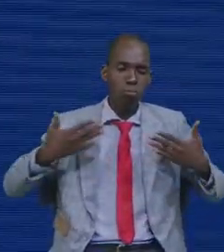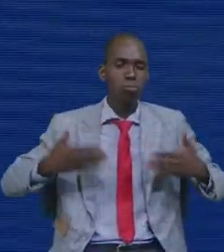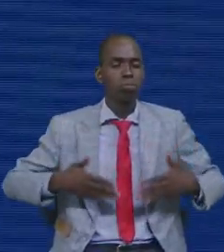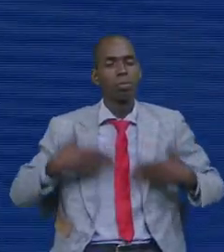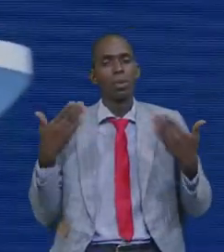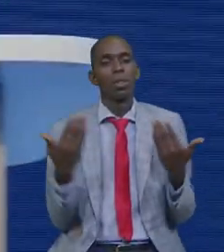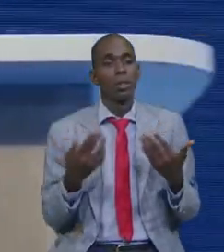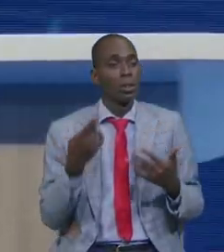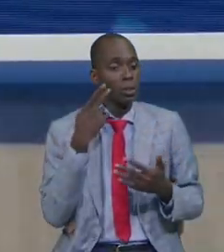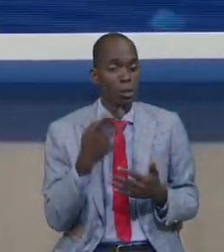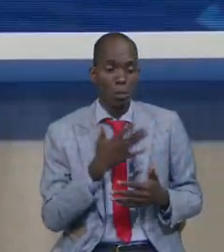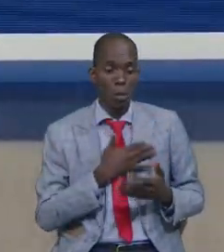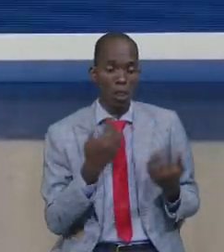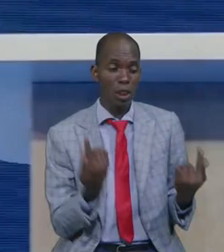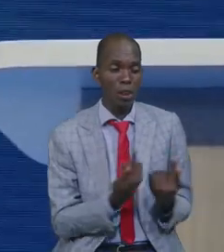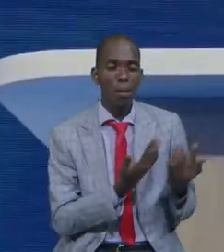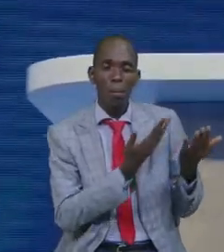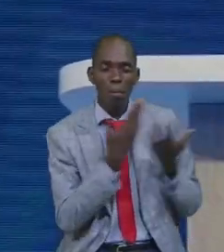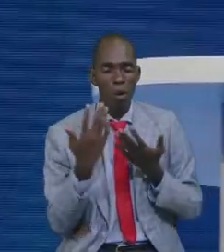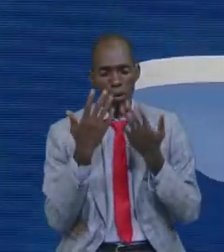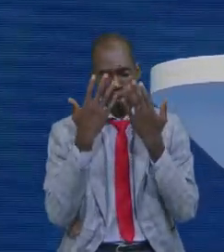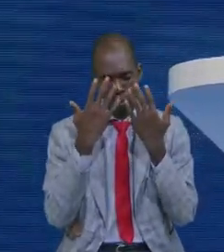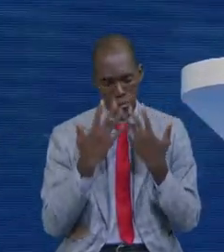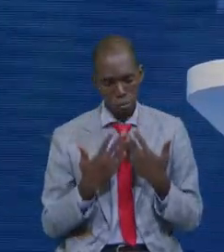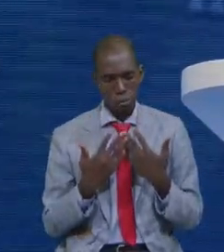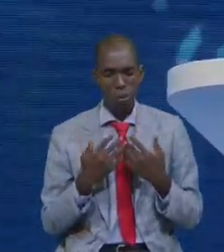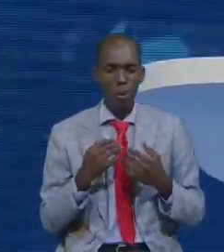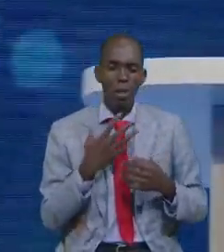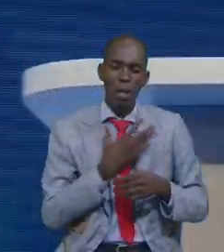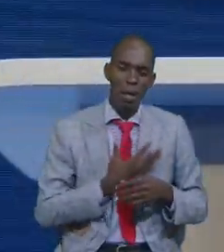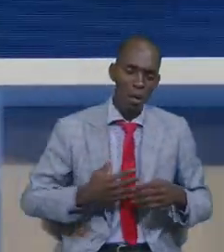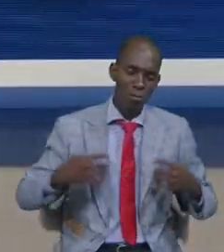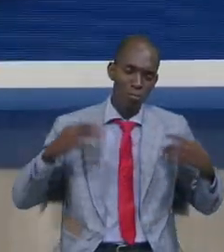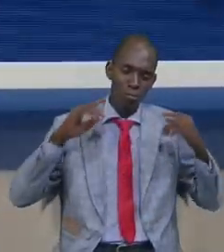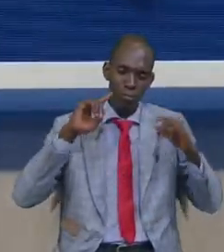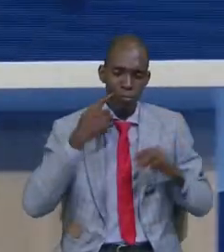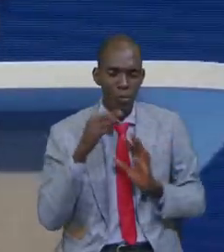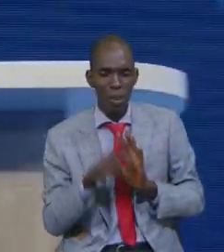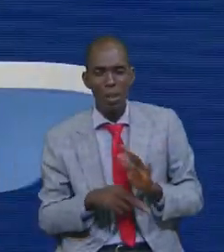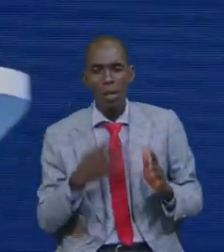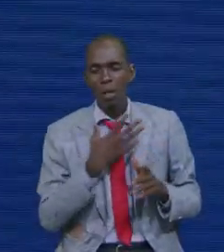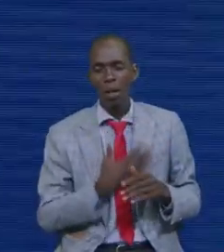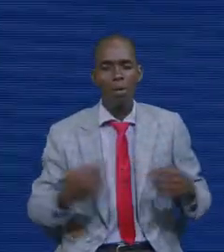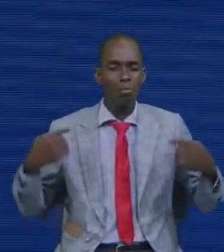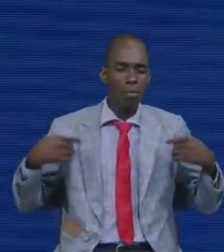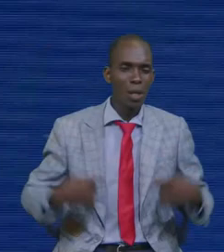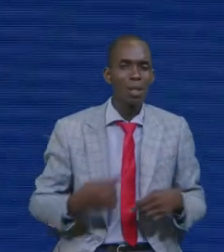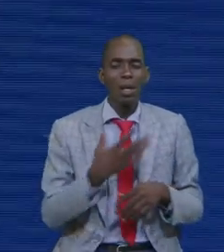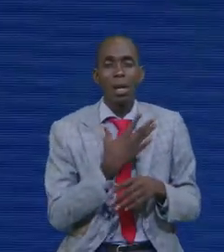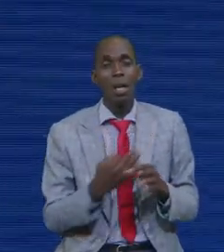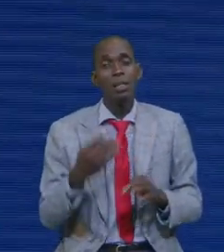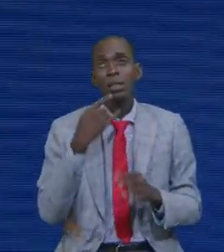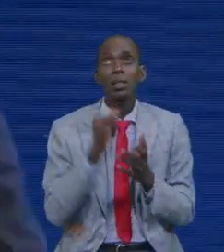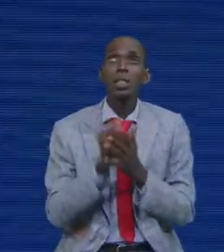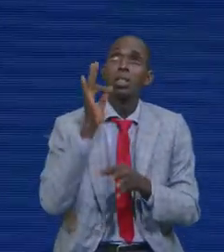brought sorrow and suffering and sadness. If you purge me tonight, if you pardon me tonight, if you